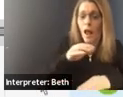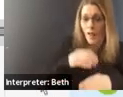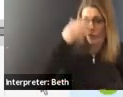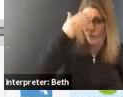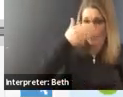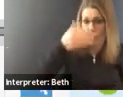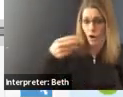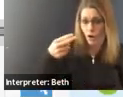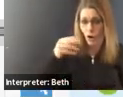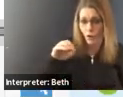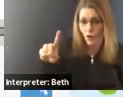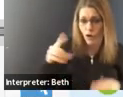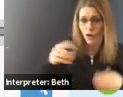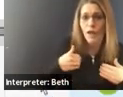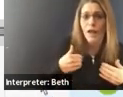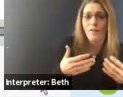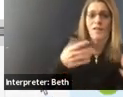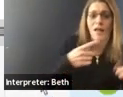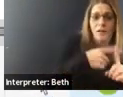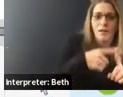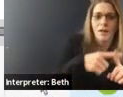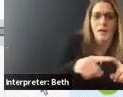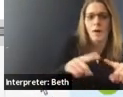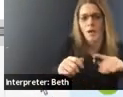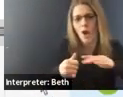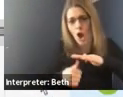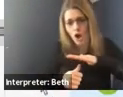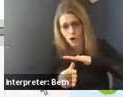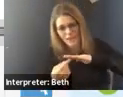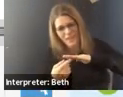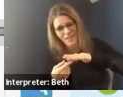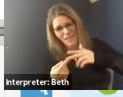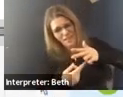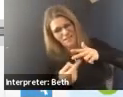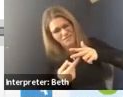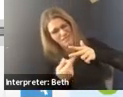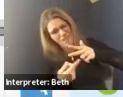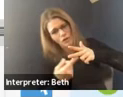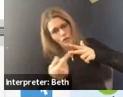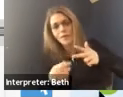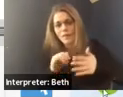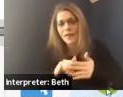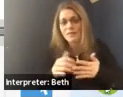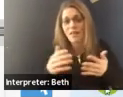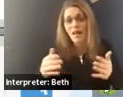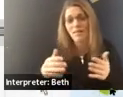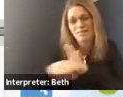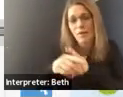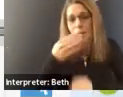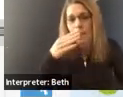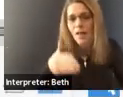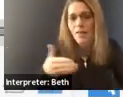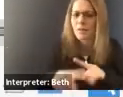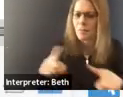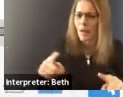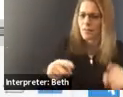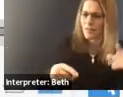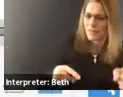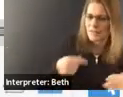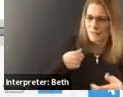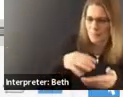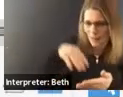got a lot of bad things happening down here, but it's me learning, right? This is me challenging myself on learning a new tool